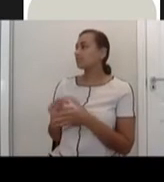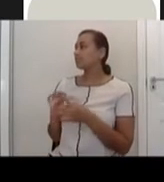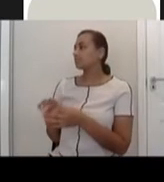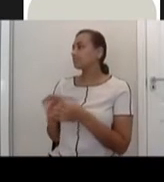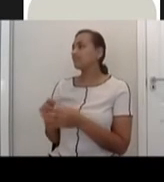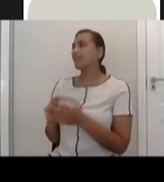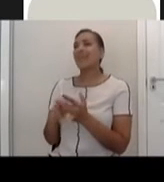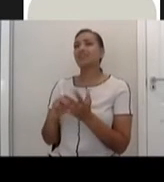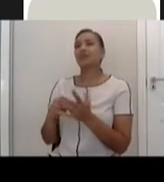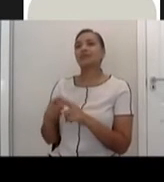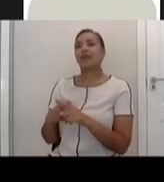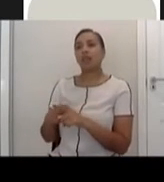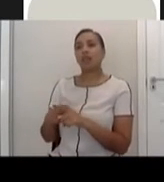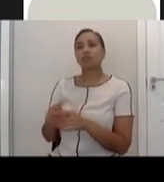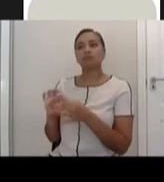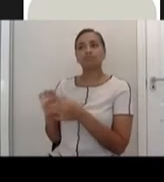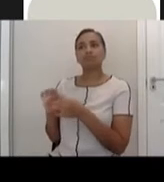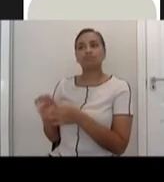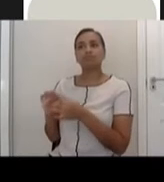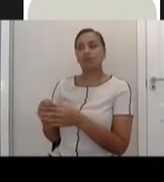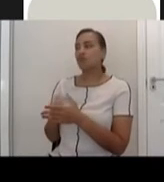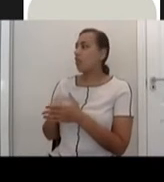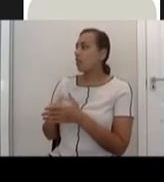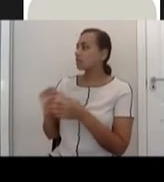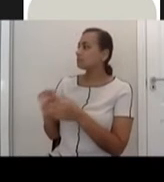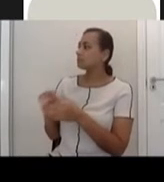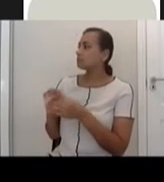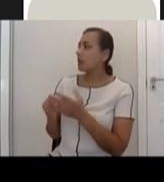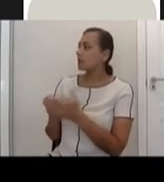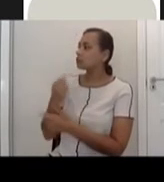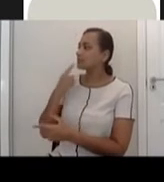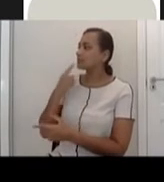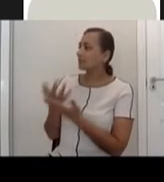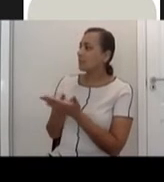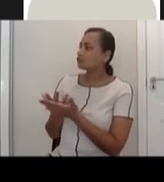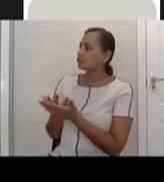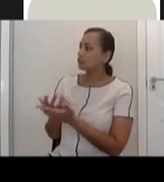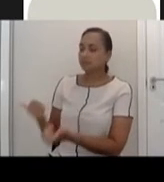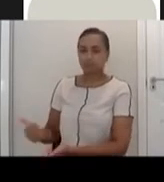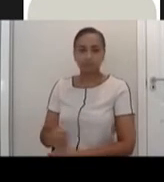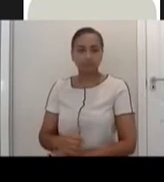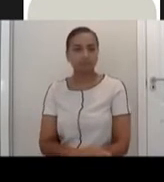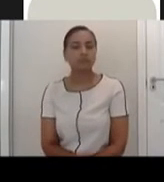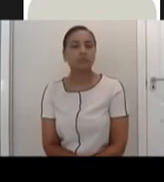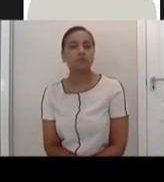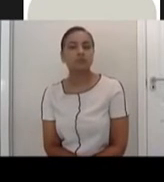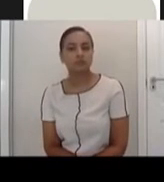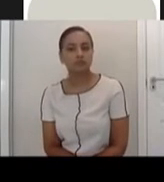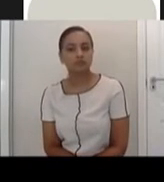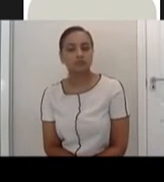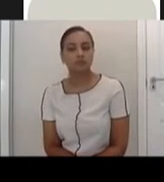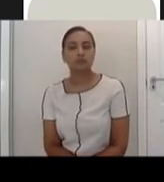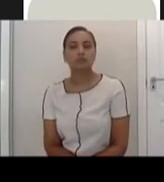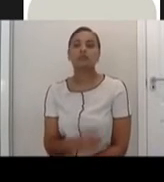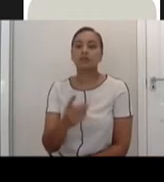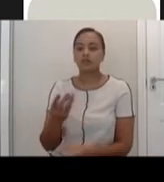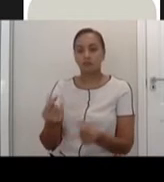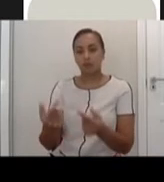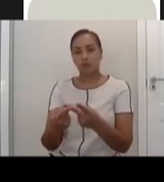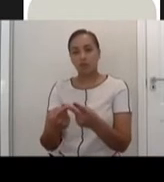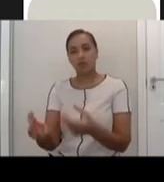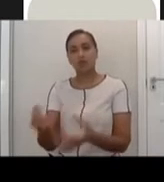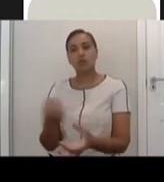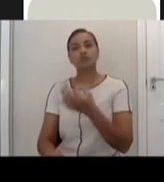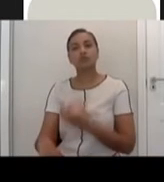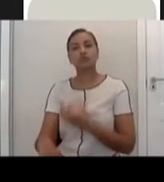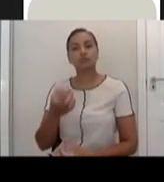with NHS England. Okay, so at least you're looking at that. Yeah. Okay, I'm going to move us on. I'm just conscious of time. There was a couple of other questions as part of that.